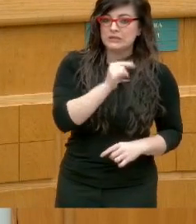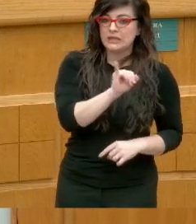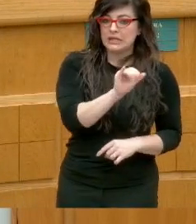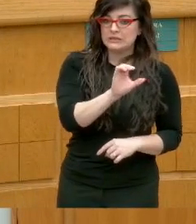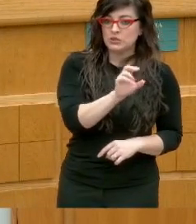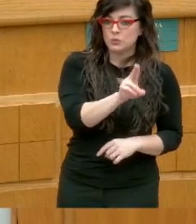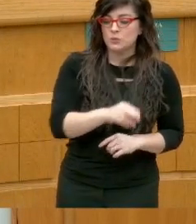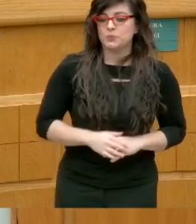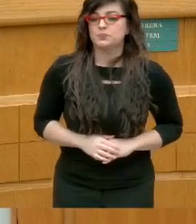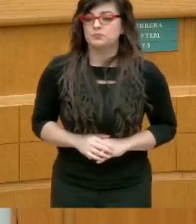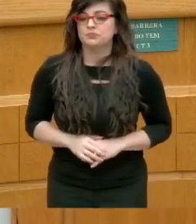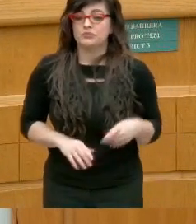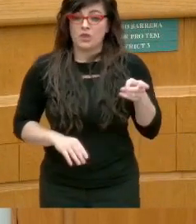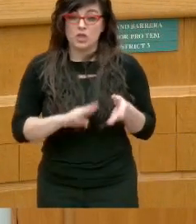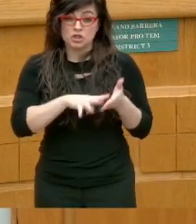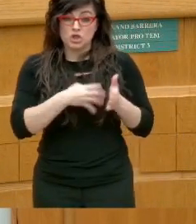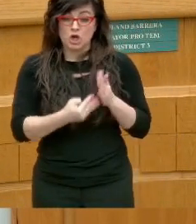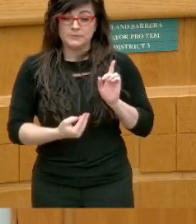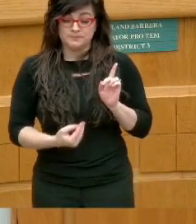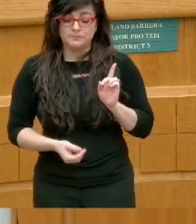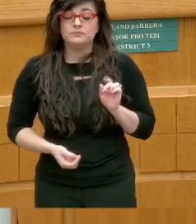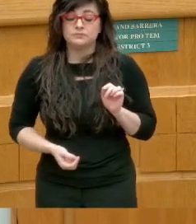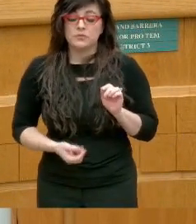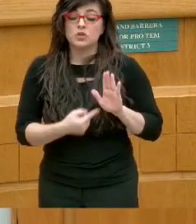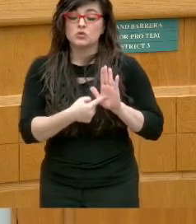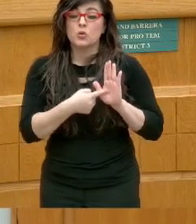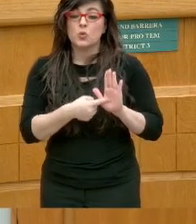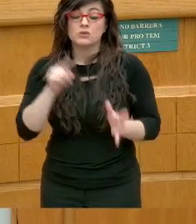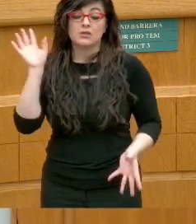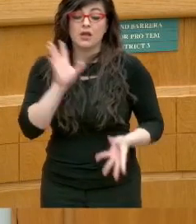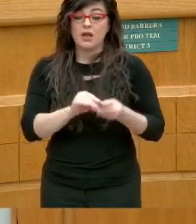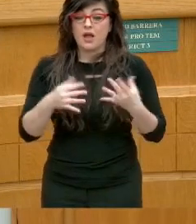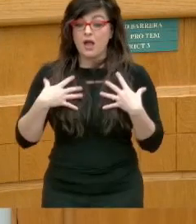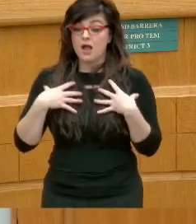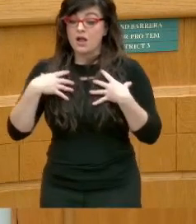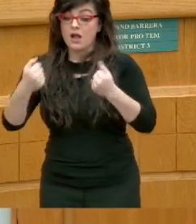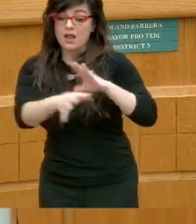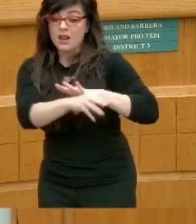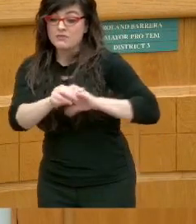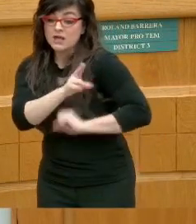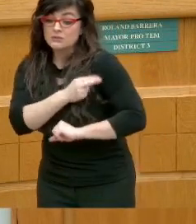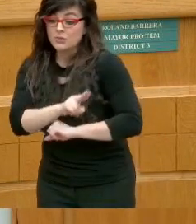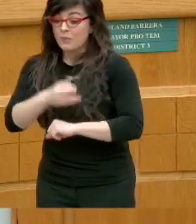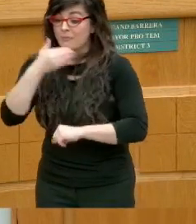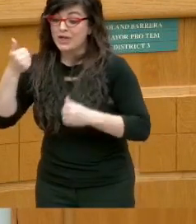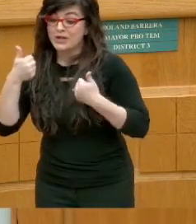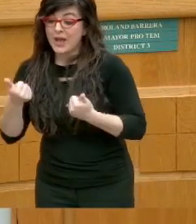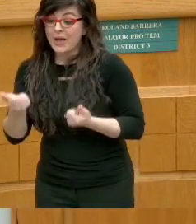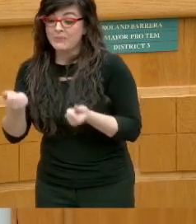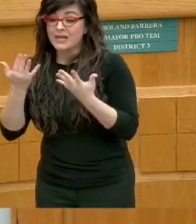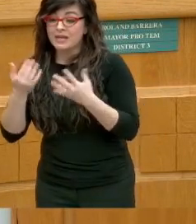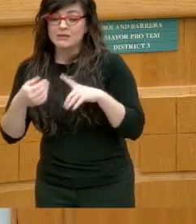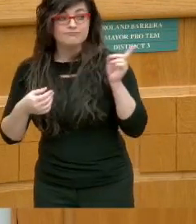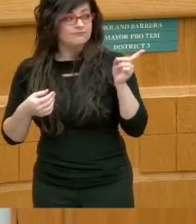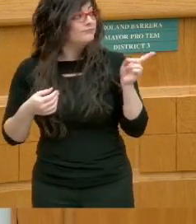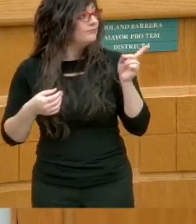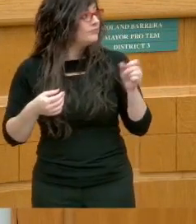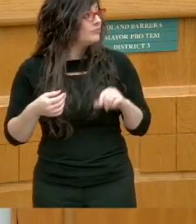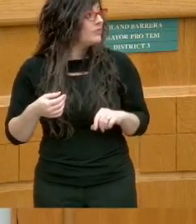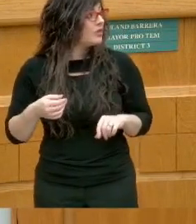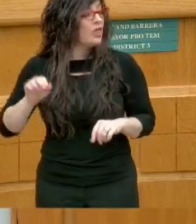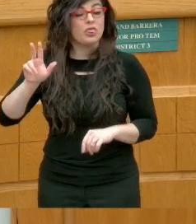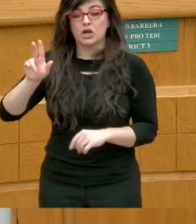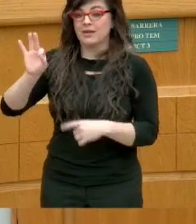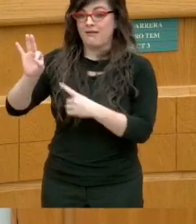chart here shows us 39 persons have recovered. And so when you look at the total, that should be 99. 39,